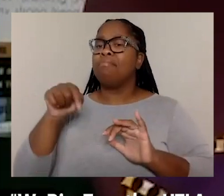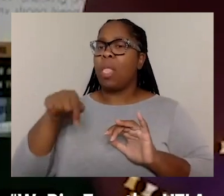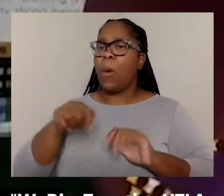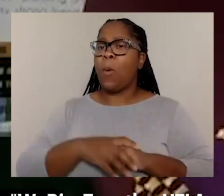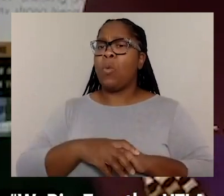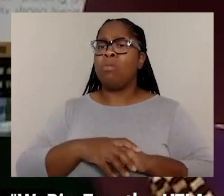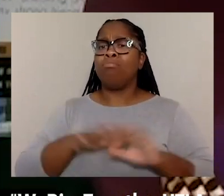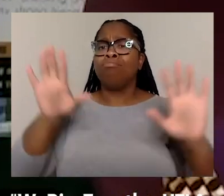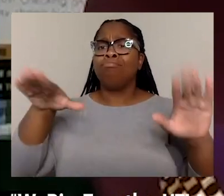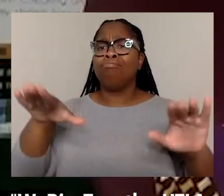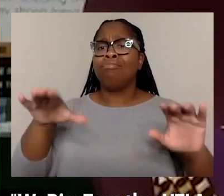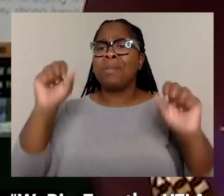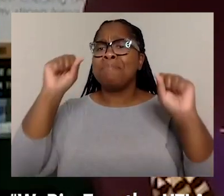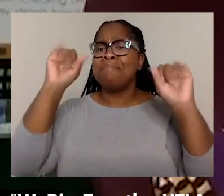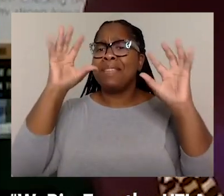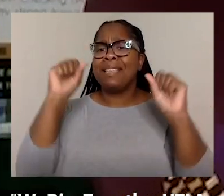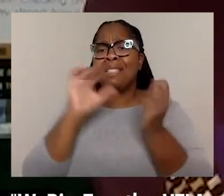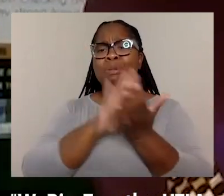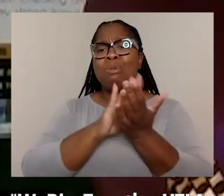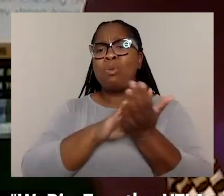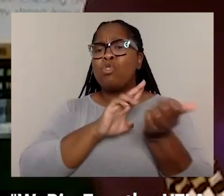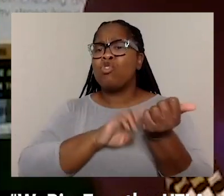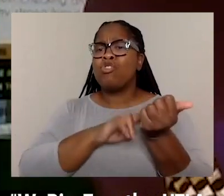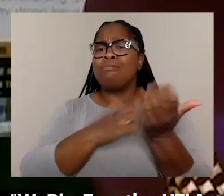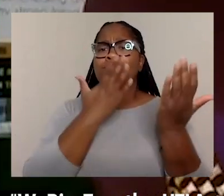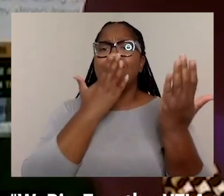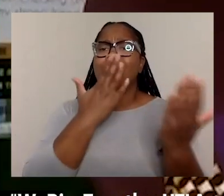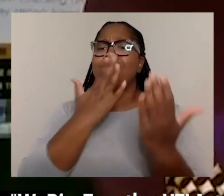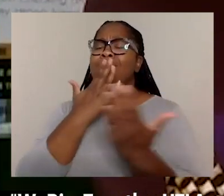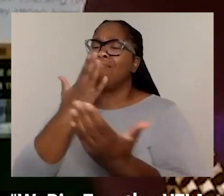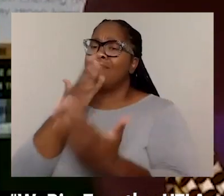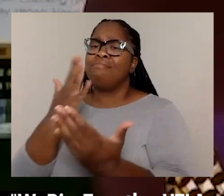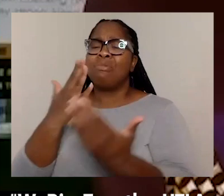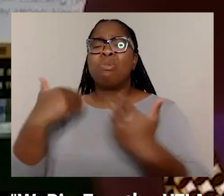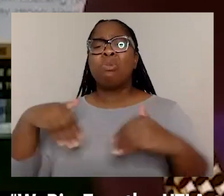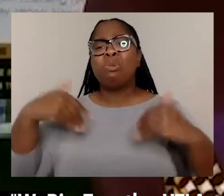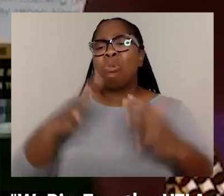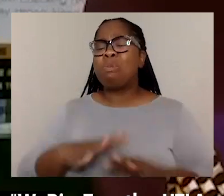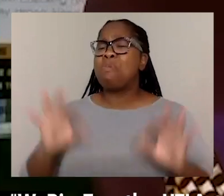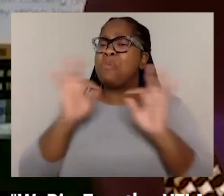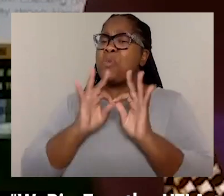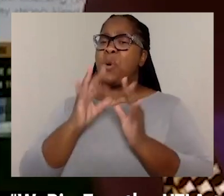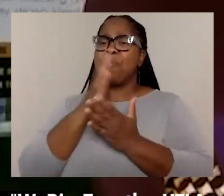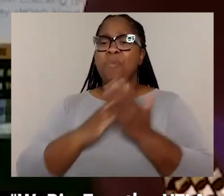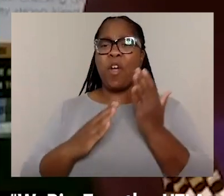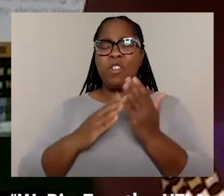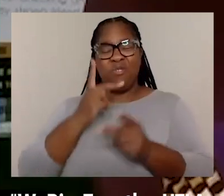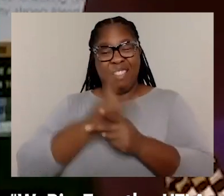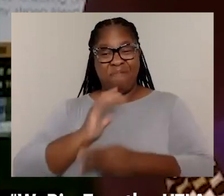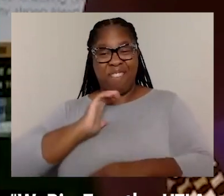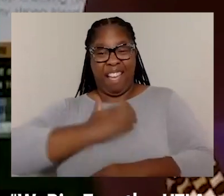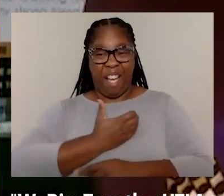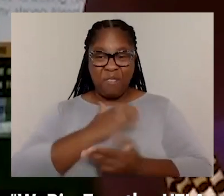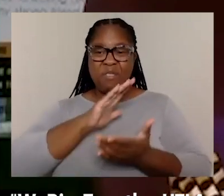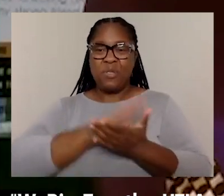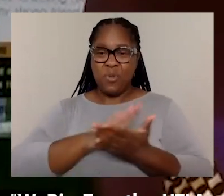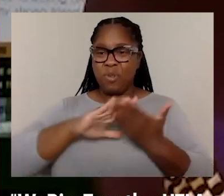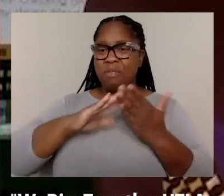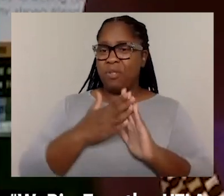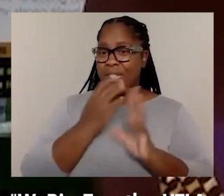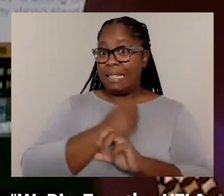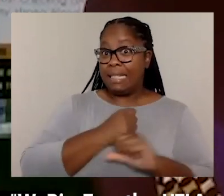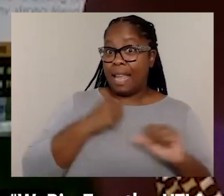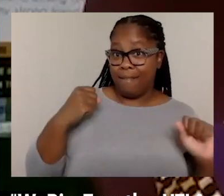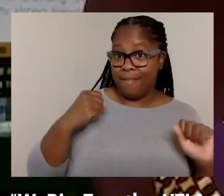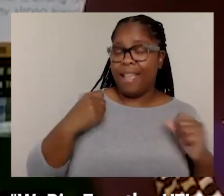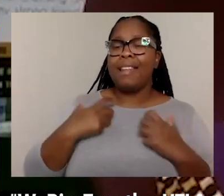nurses who are such a critical part of keeping our school communities safe and